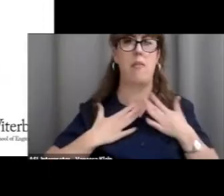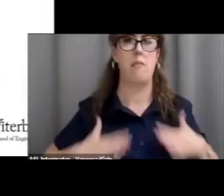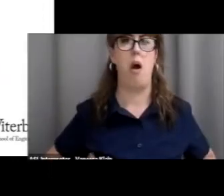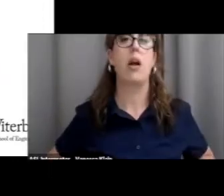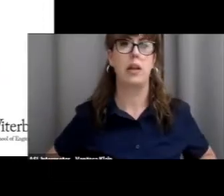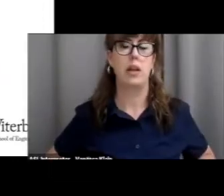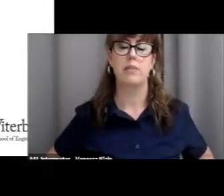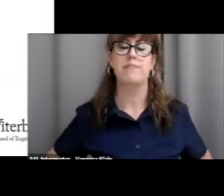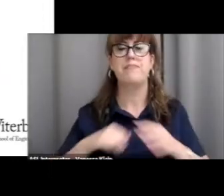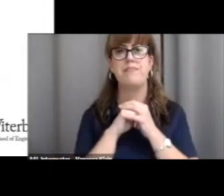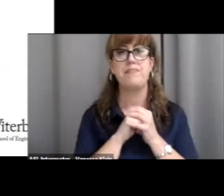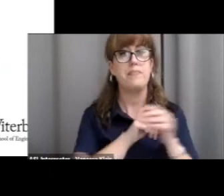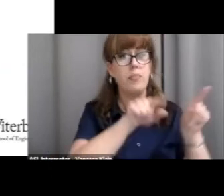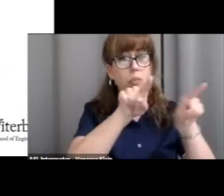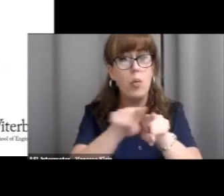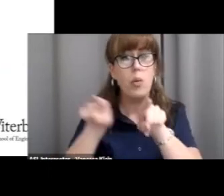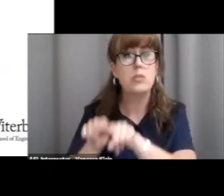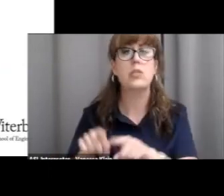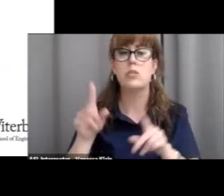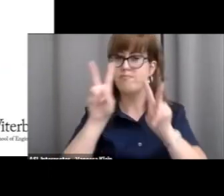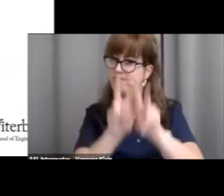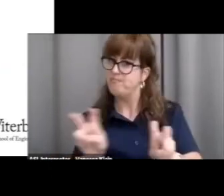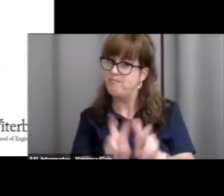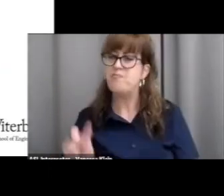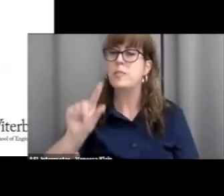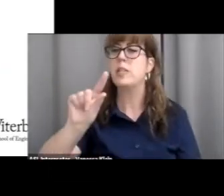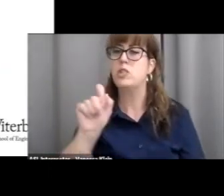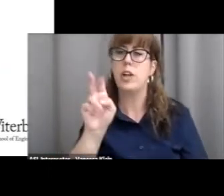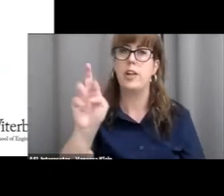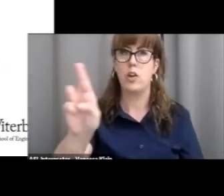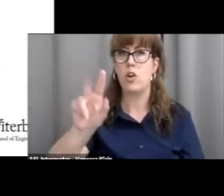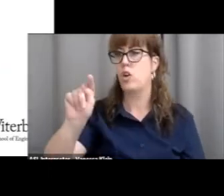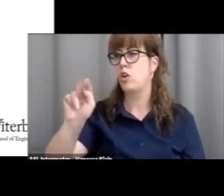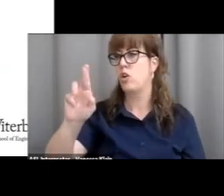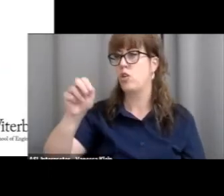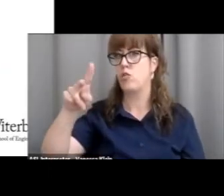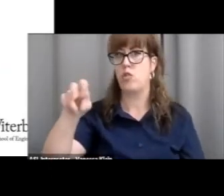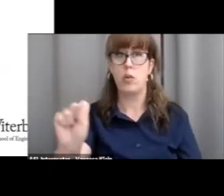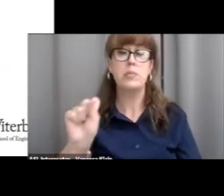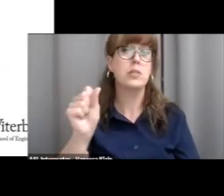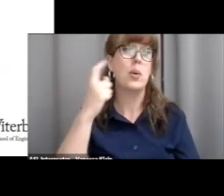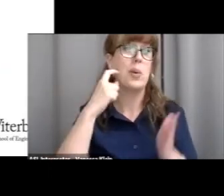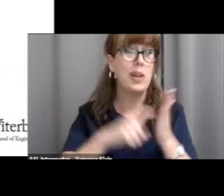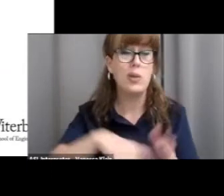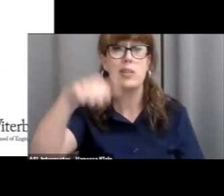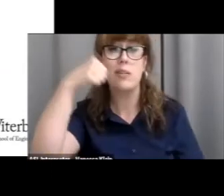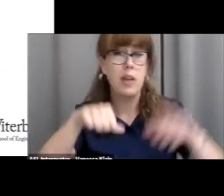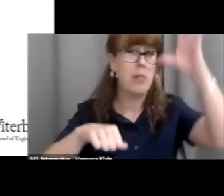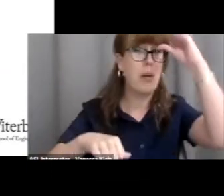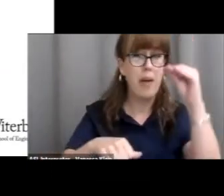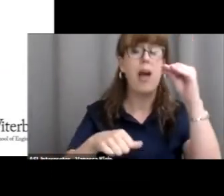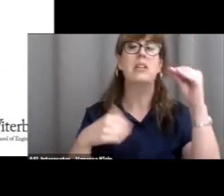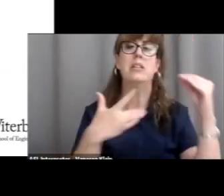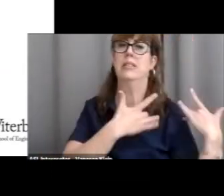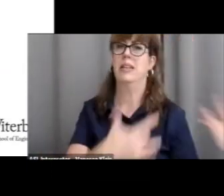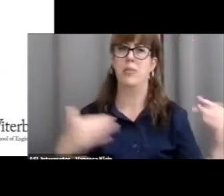So we also look at gender tropes in our research, and we see that actually male and female characters are equally likely to be reduced to a gender